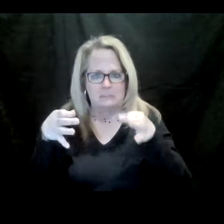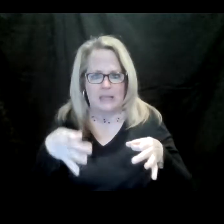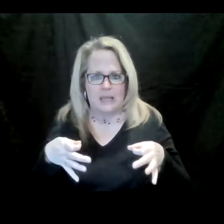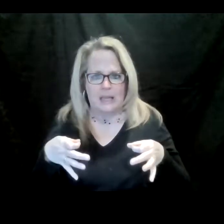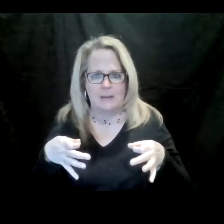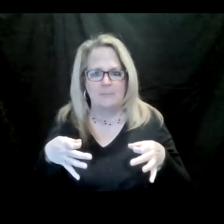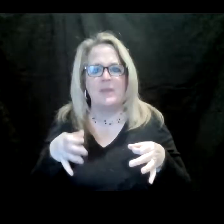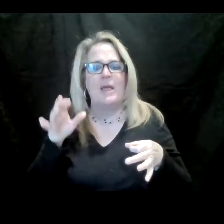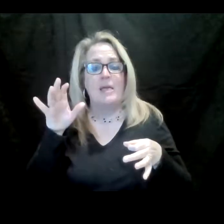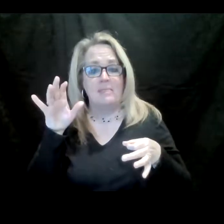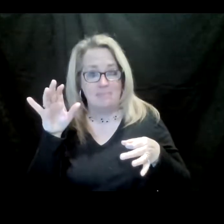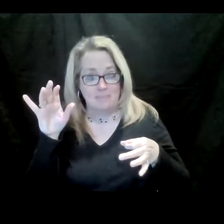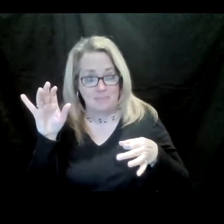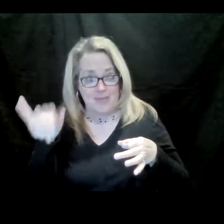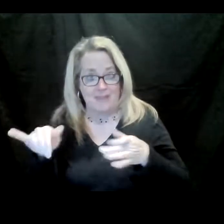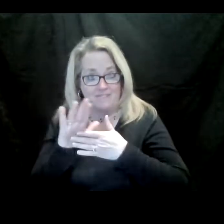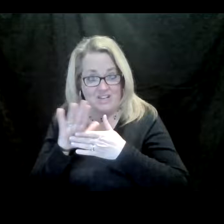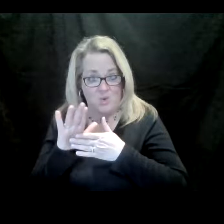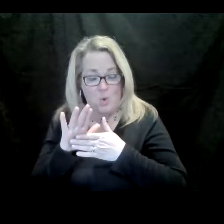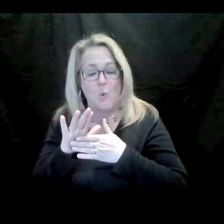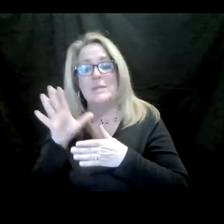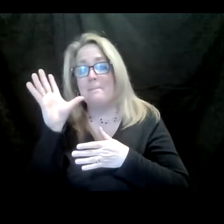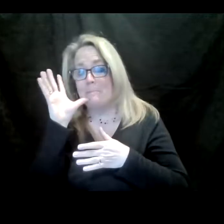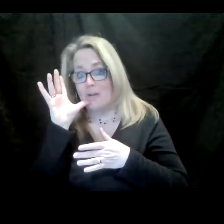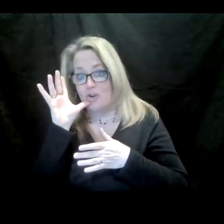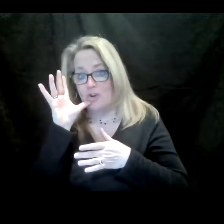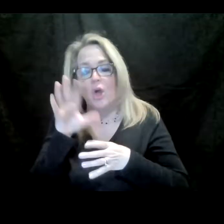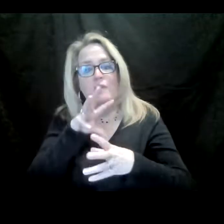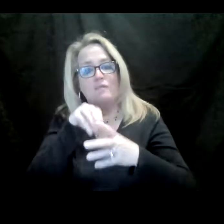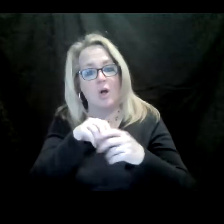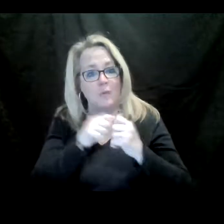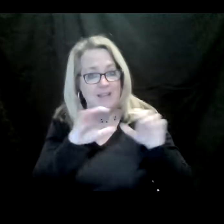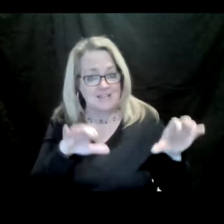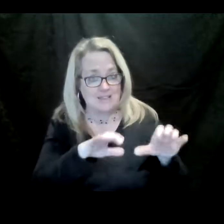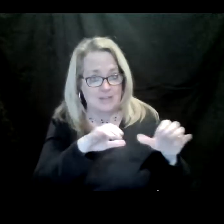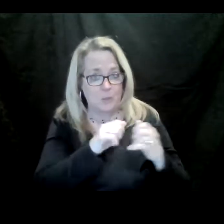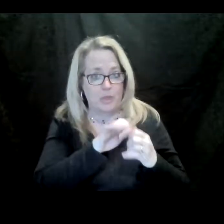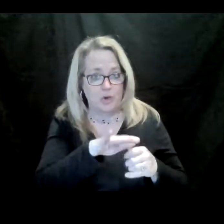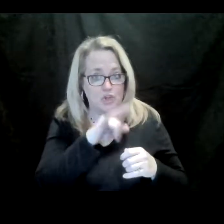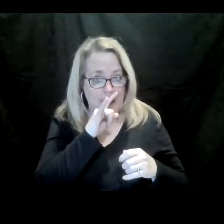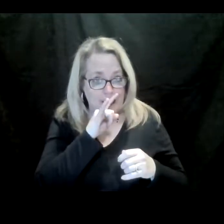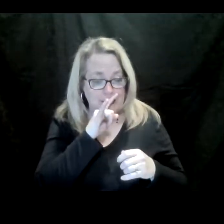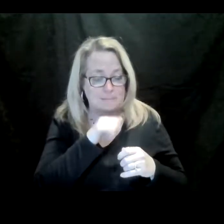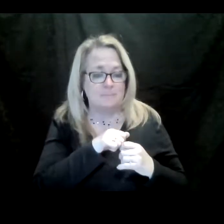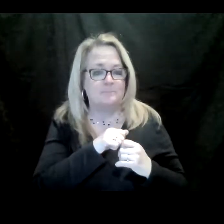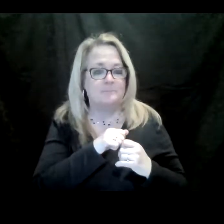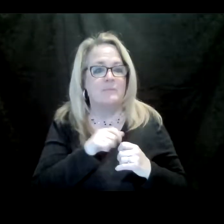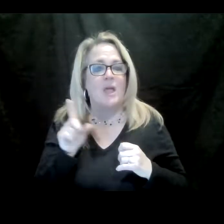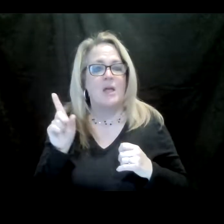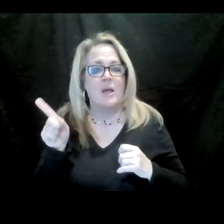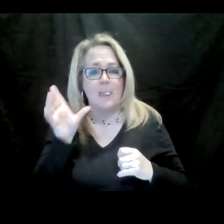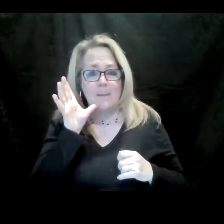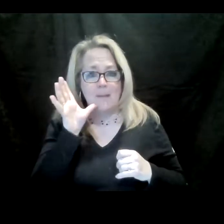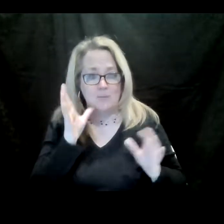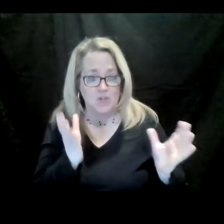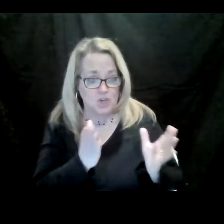a mom who was involved in an activity with her child. And she was